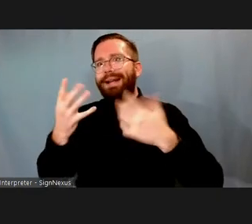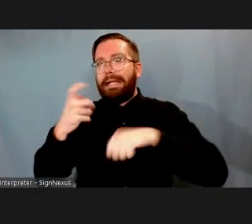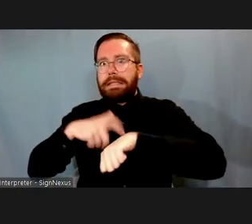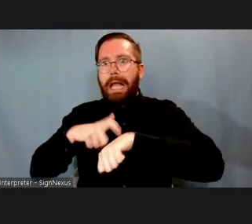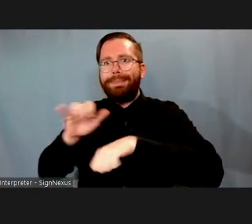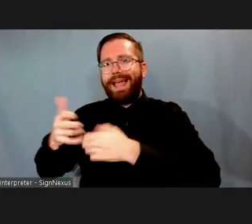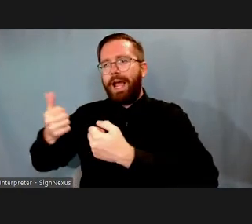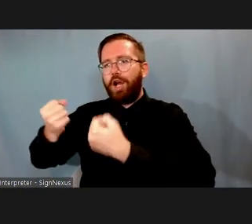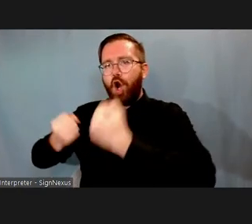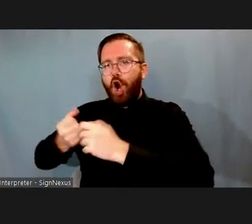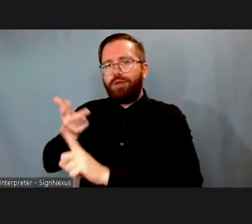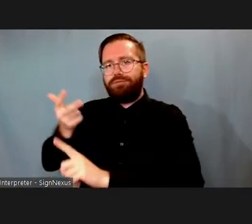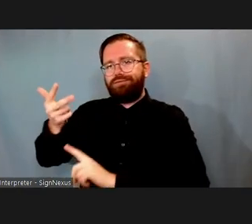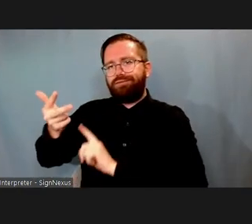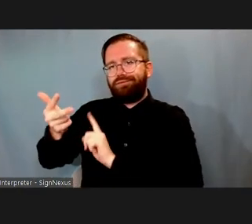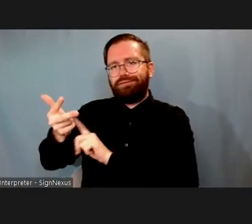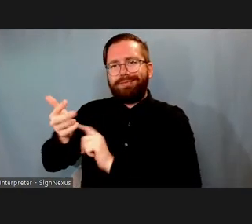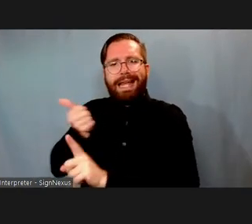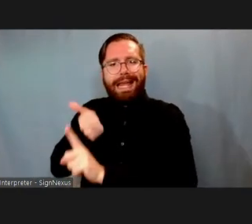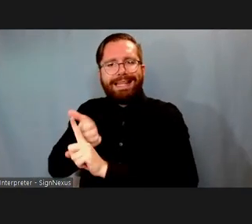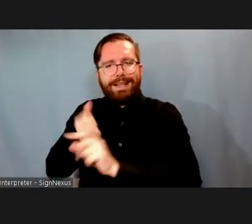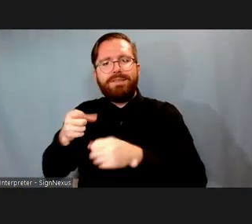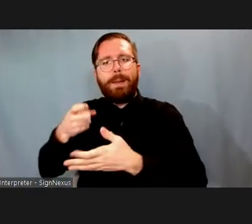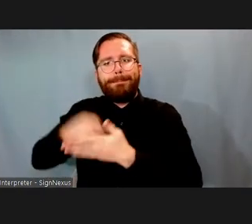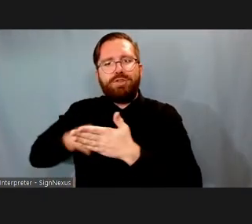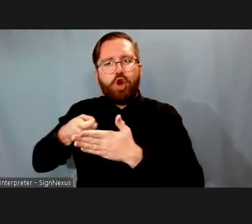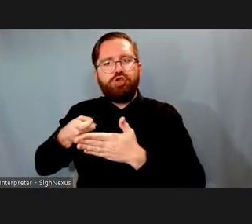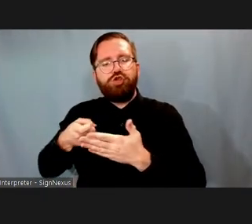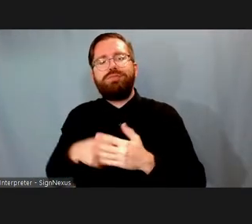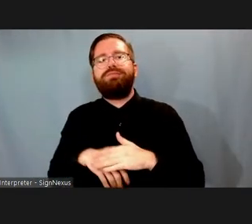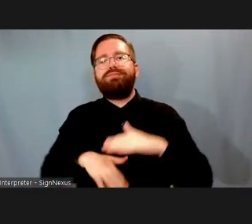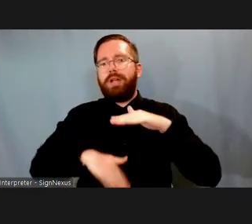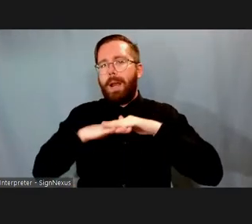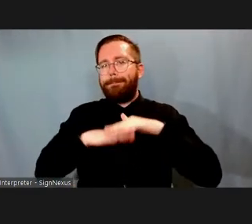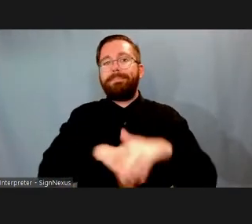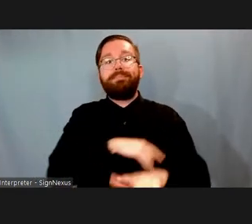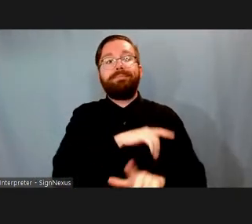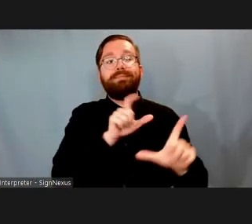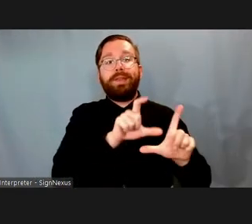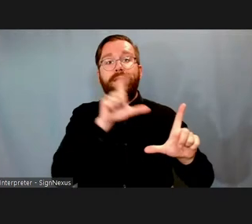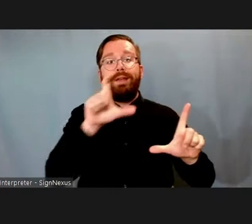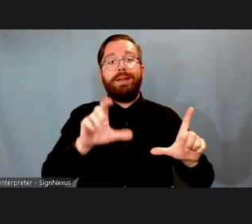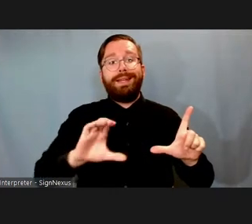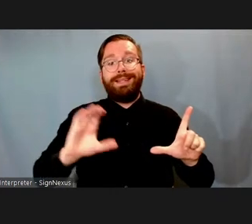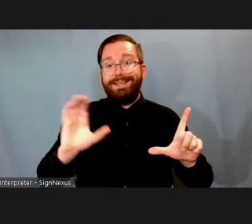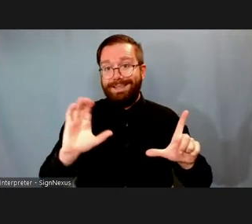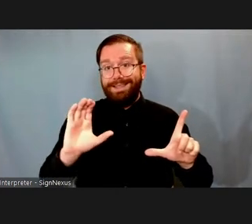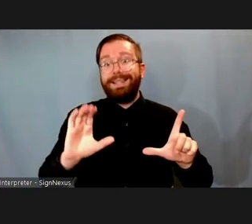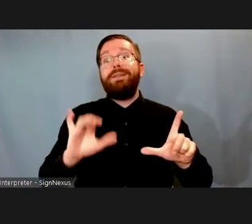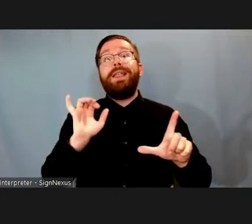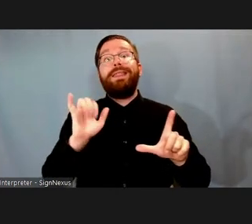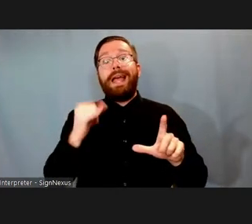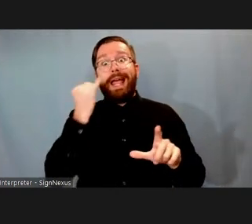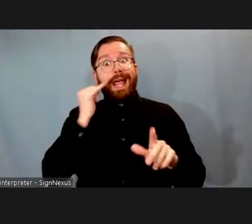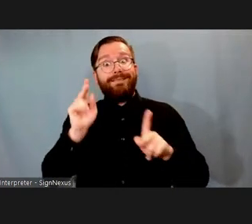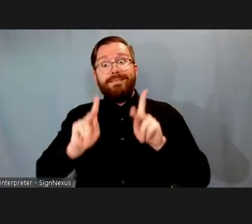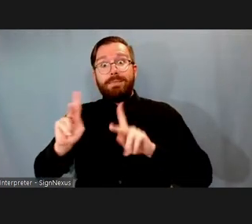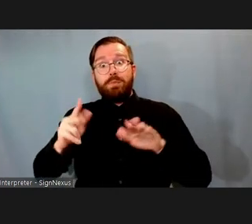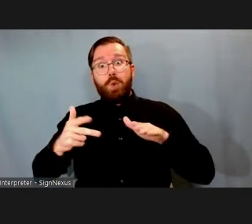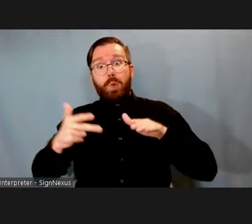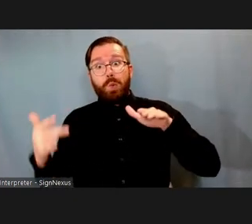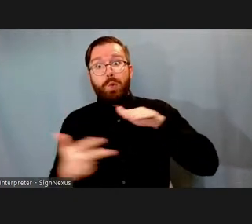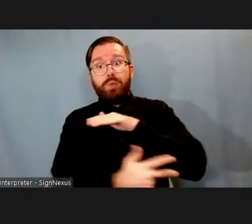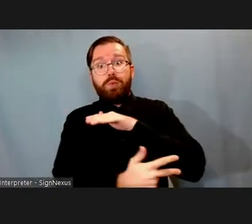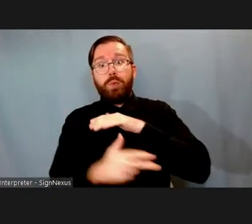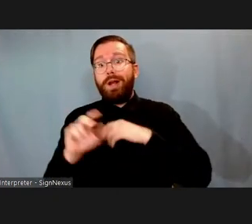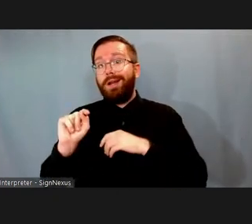c adds what we call low crossing credits for vehicles using tunnels to access the central business district with some caps and